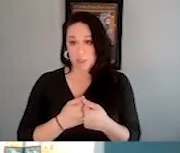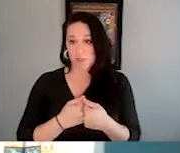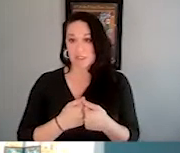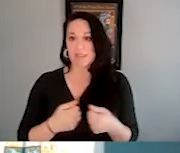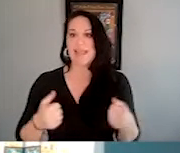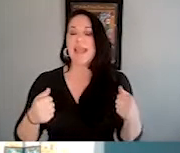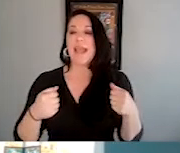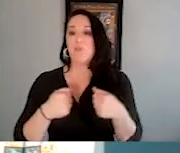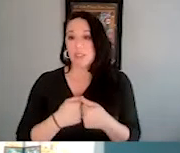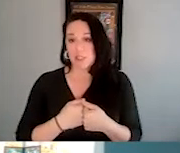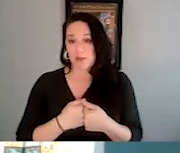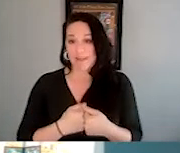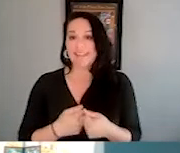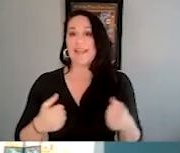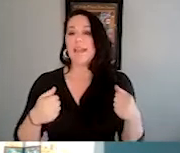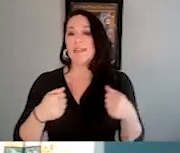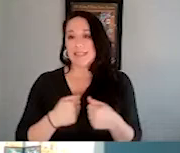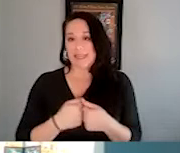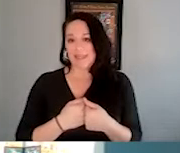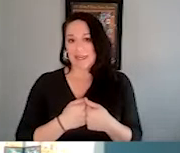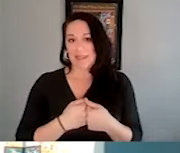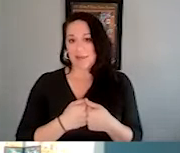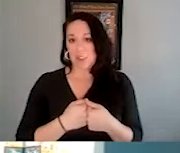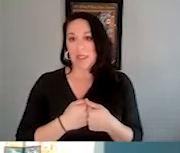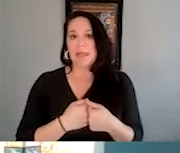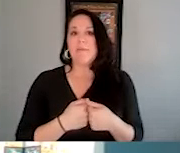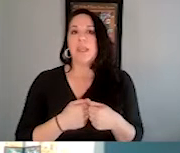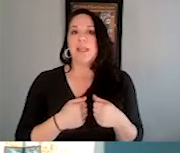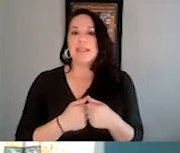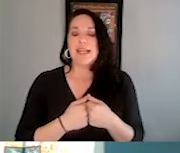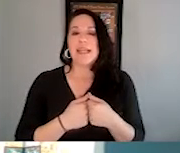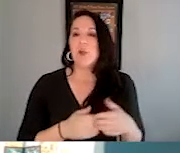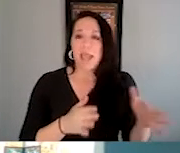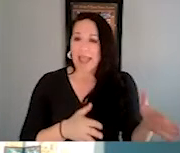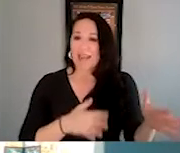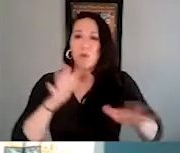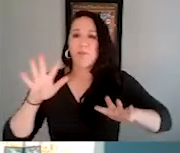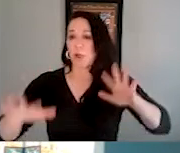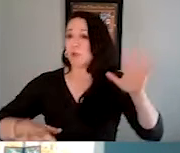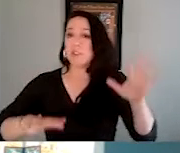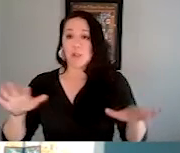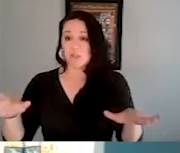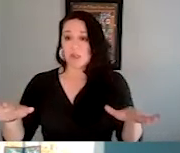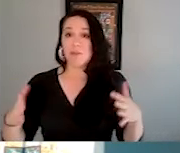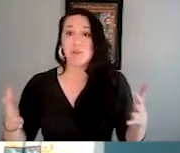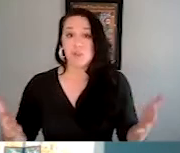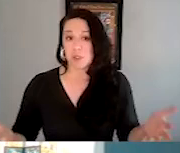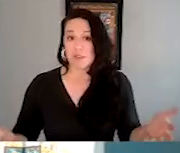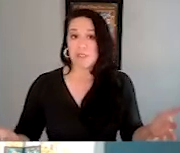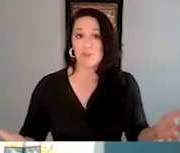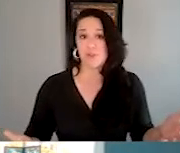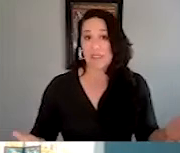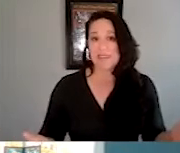share resources and really share funding to take it to the next level? And like I said, it's okay if you have partners in all different levels.